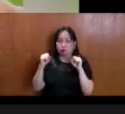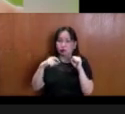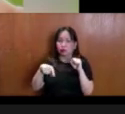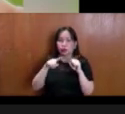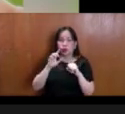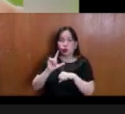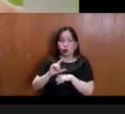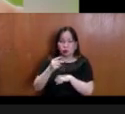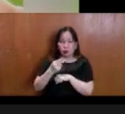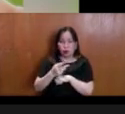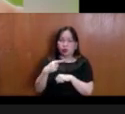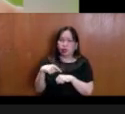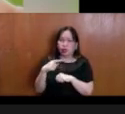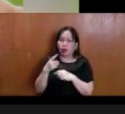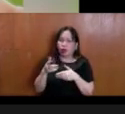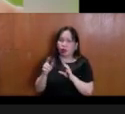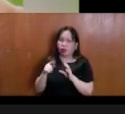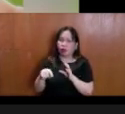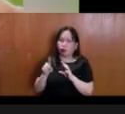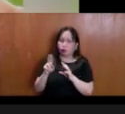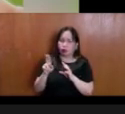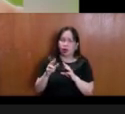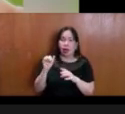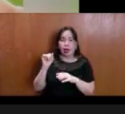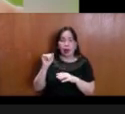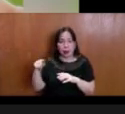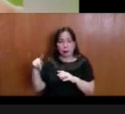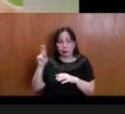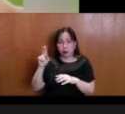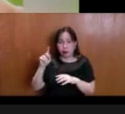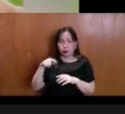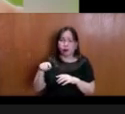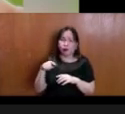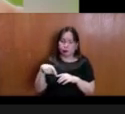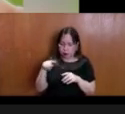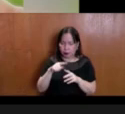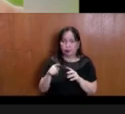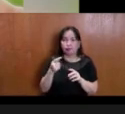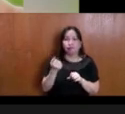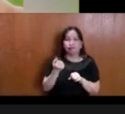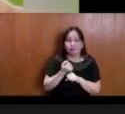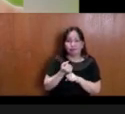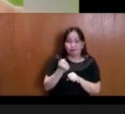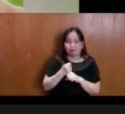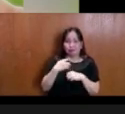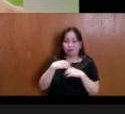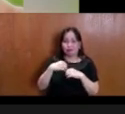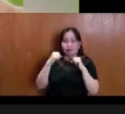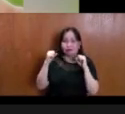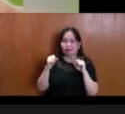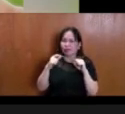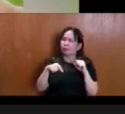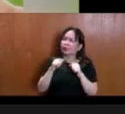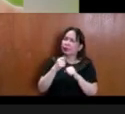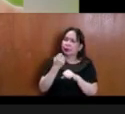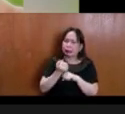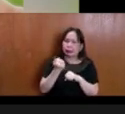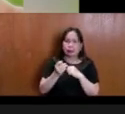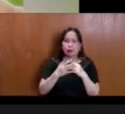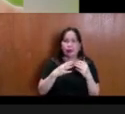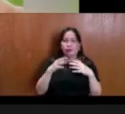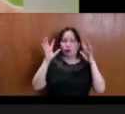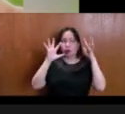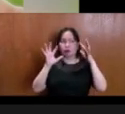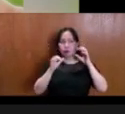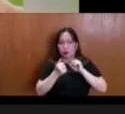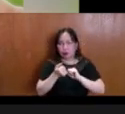allow them to use this digital apps, smart apps, to become more resilient you know, in the face of the impacts of climate change,